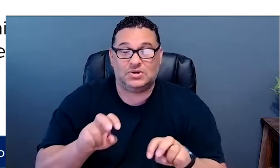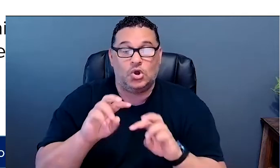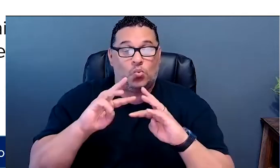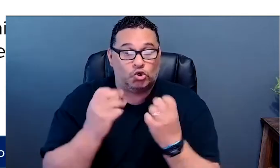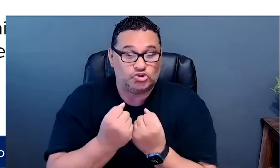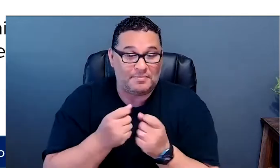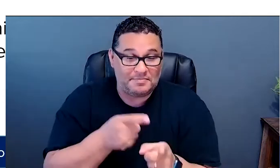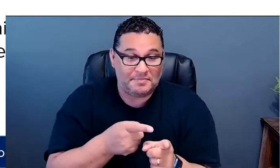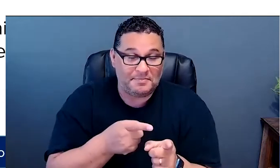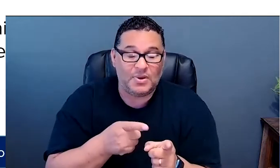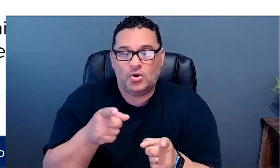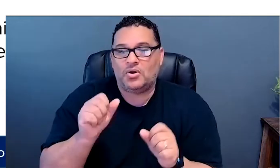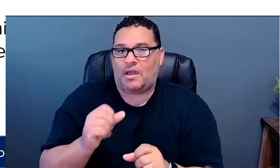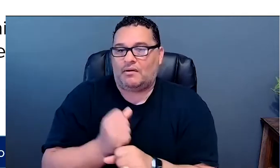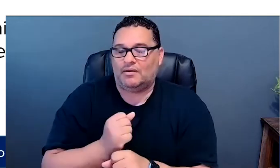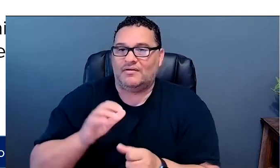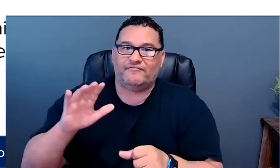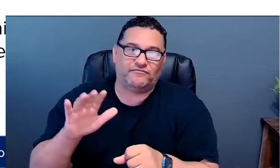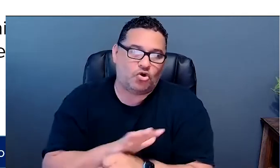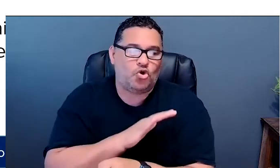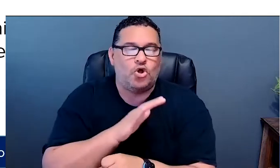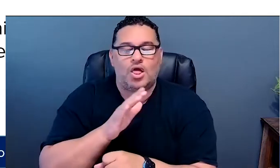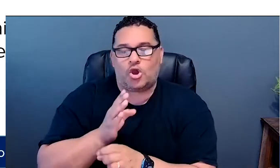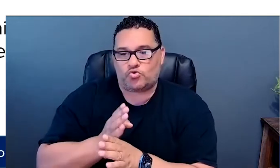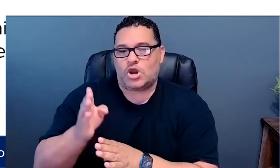workshop, you can get a full career